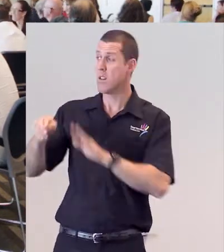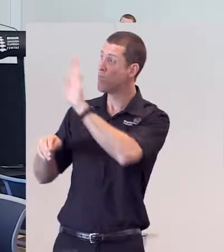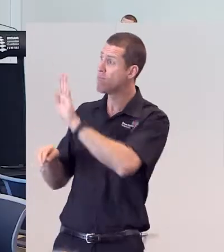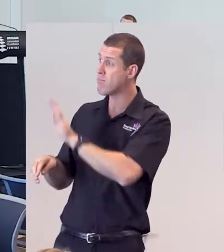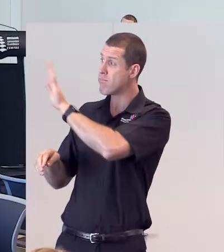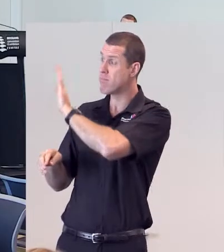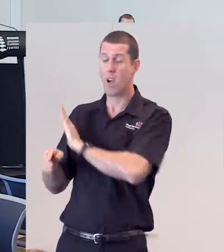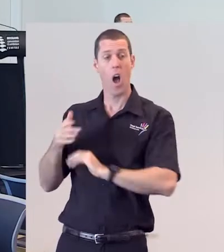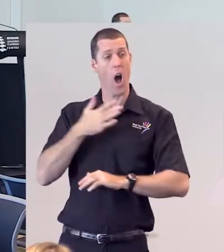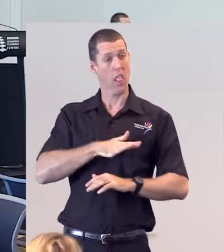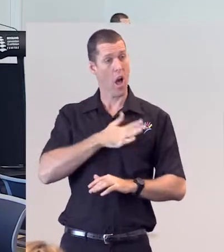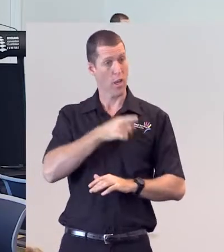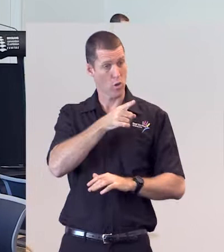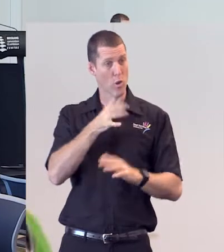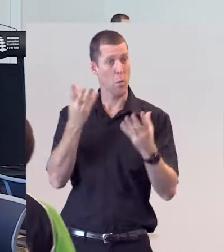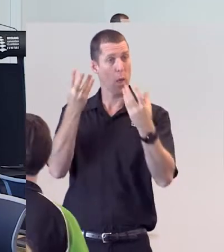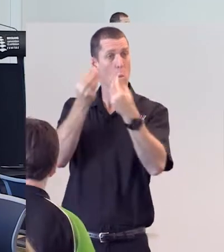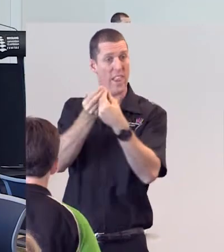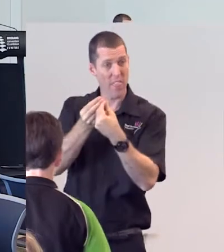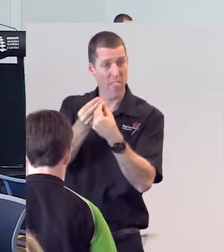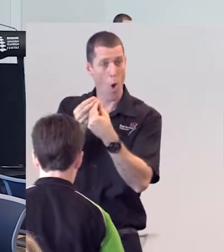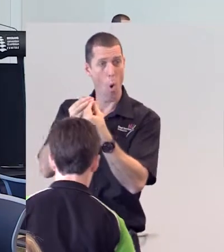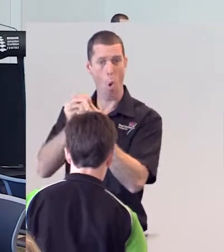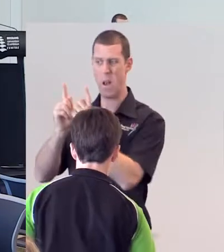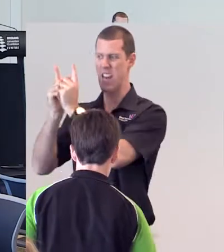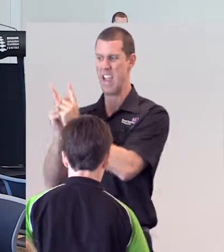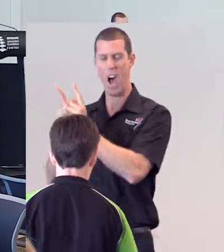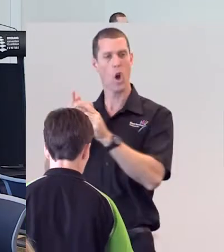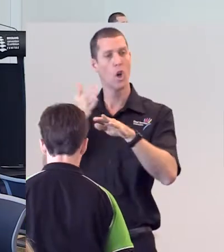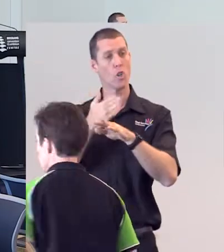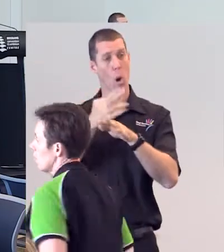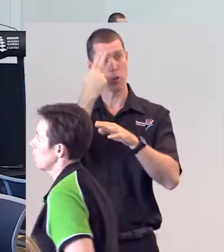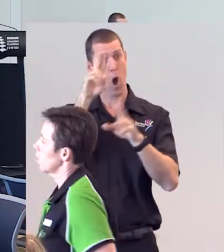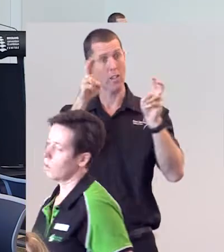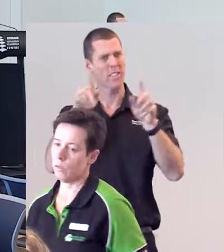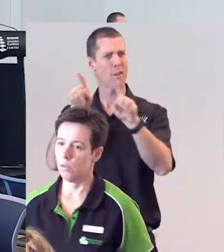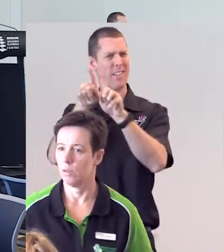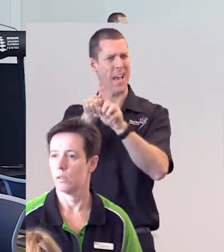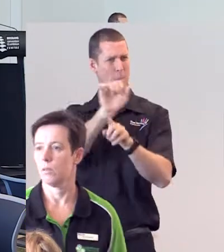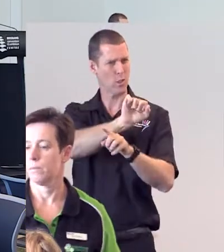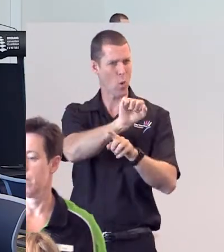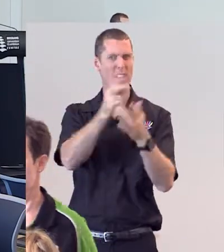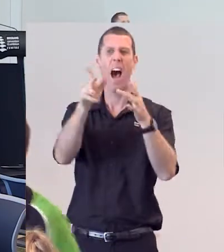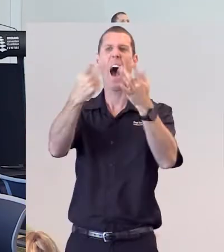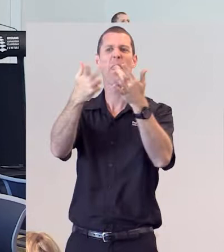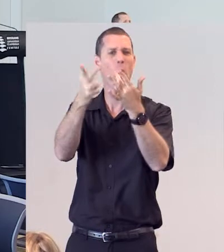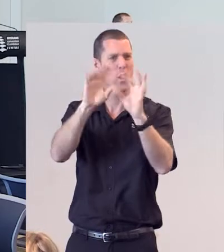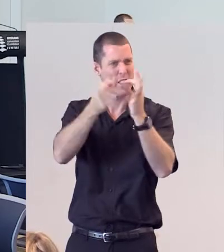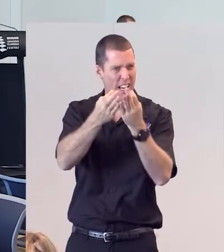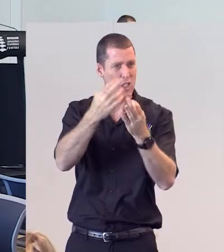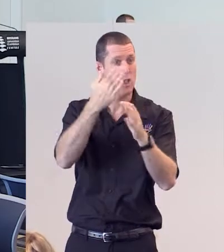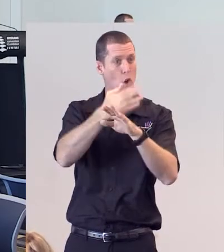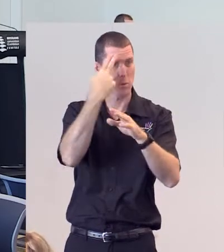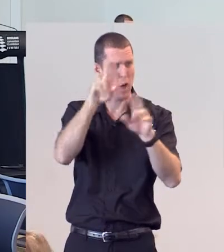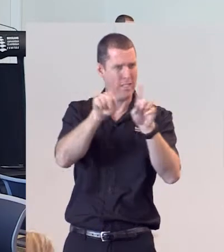them either with or near job titles that are the same from other organisations.